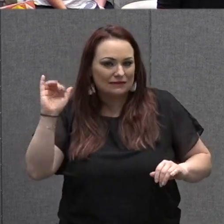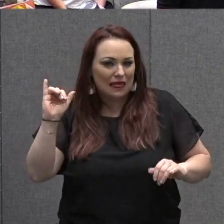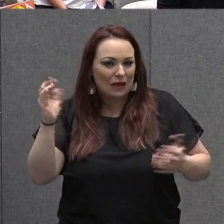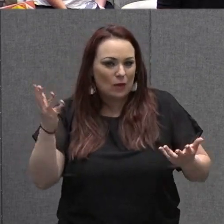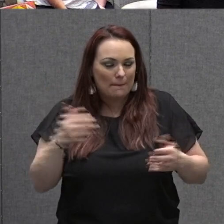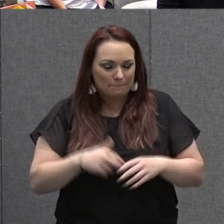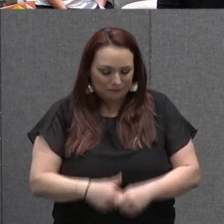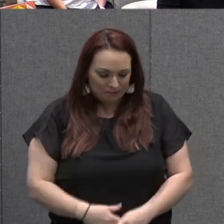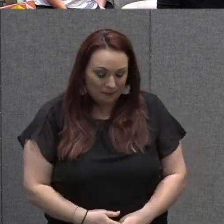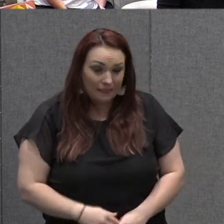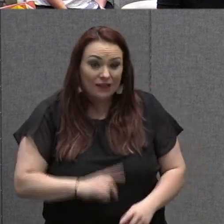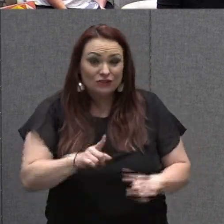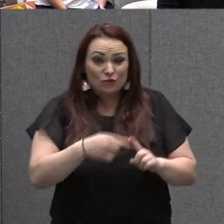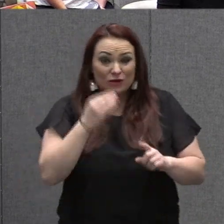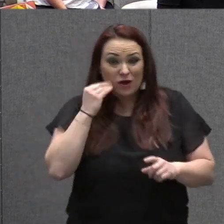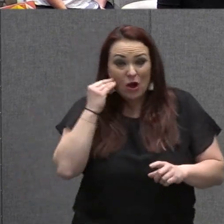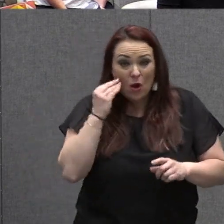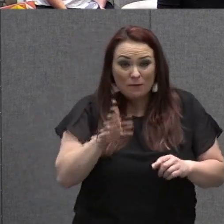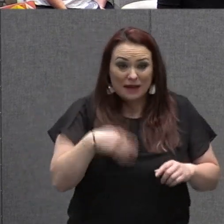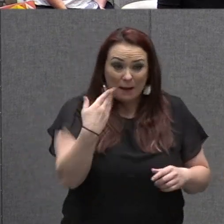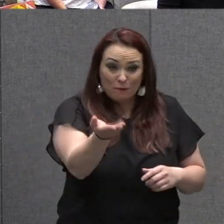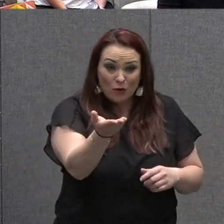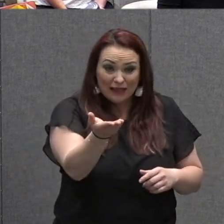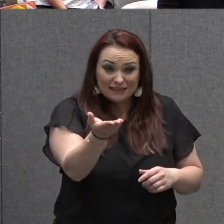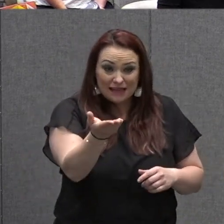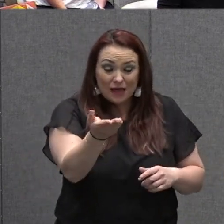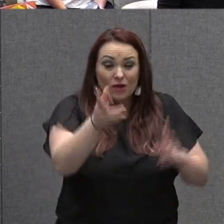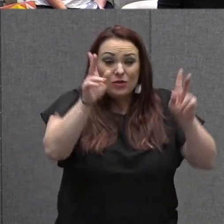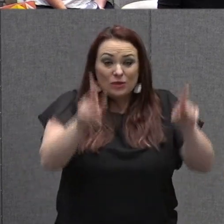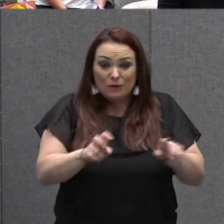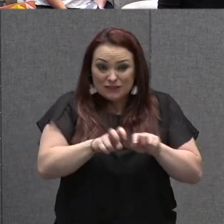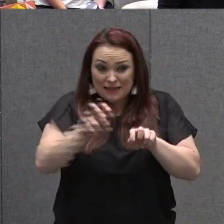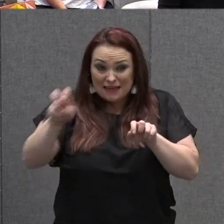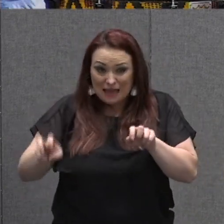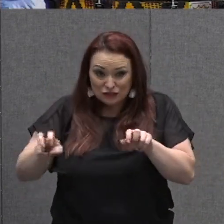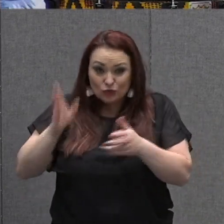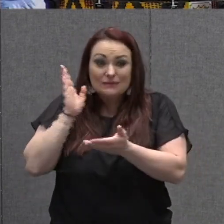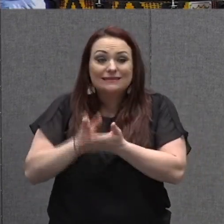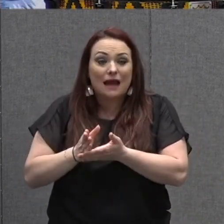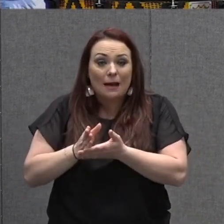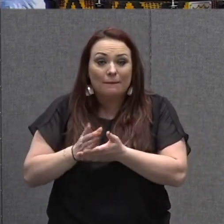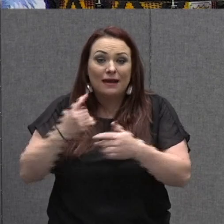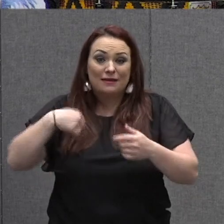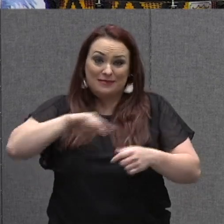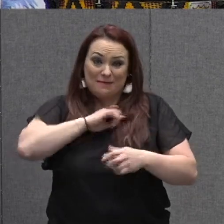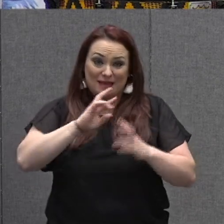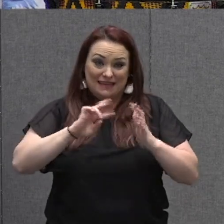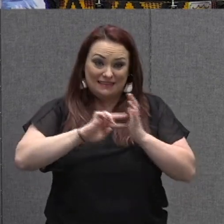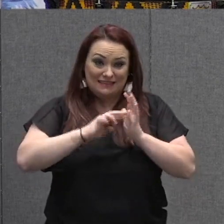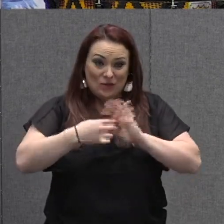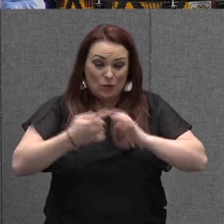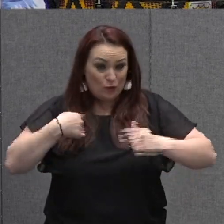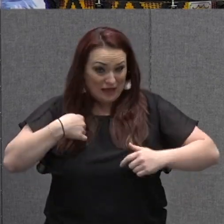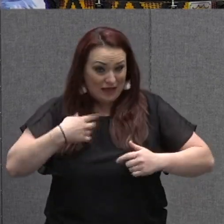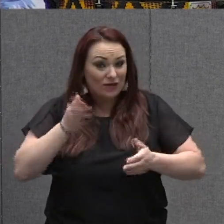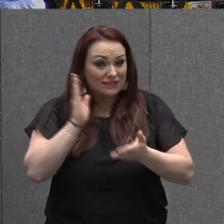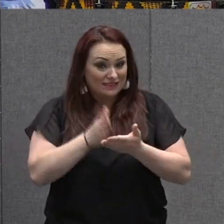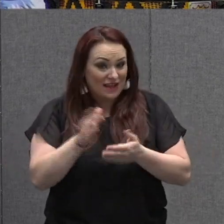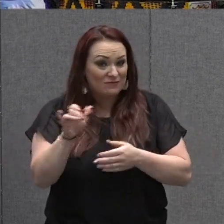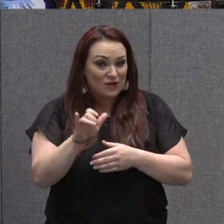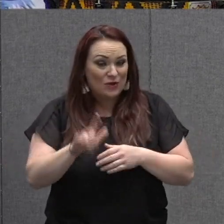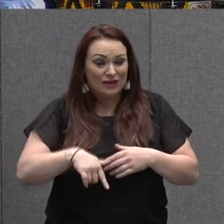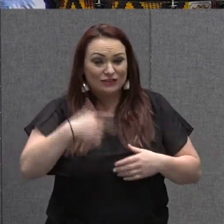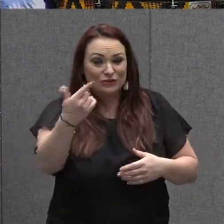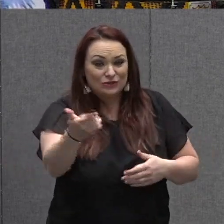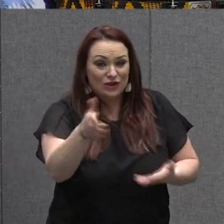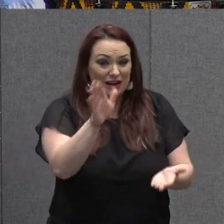point to you to take a solo, that means the person that's next to you has to stop. And that also means that we're going to stop when it's your turn to take your solo. And I'm going